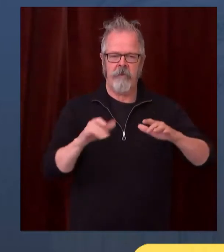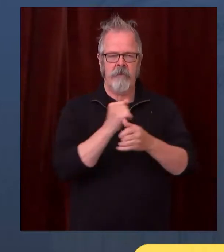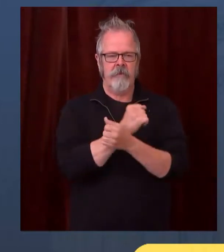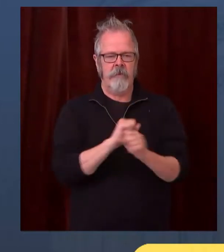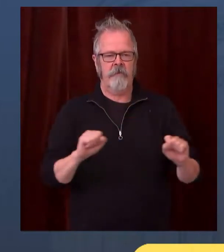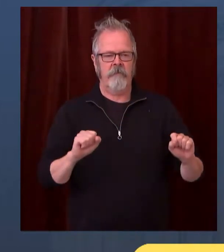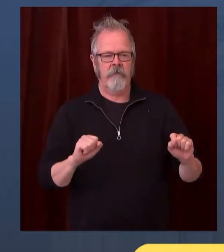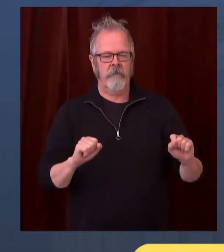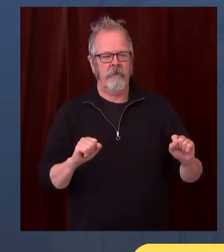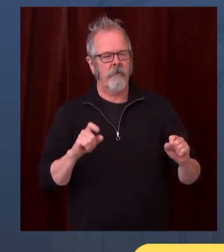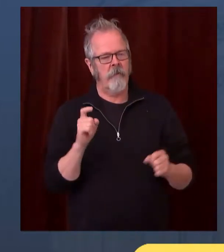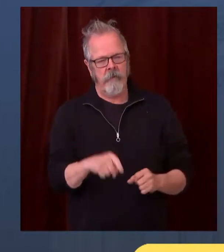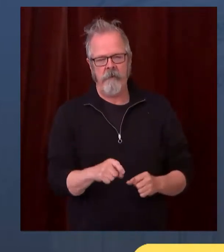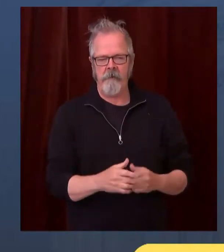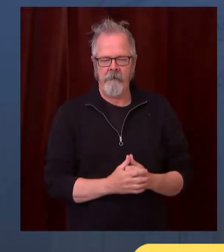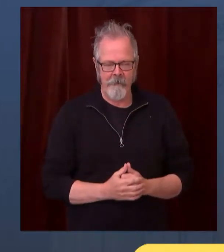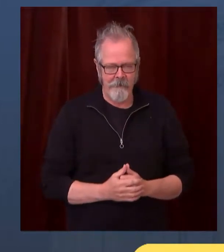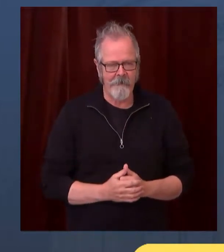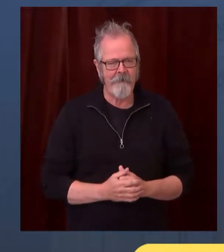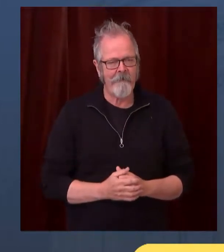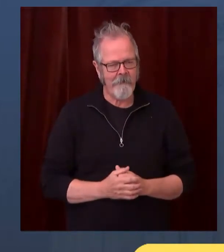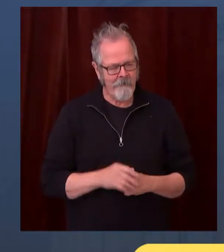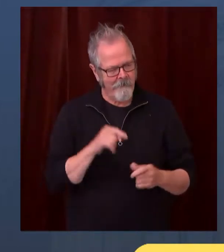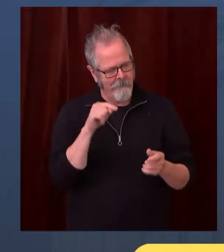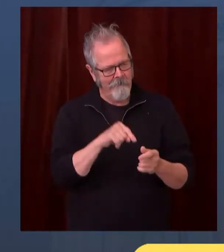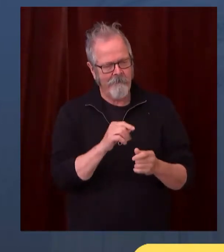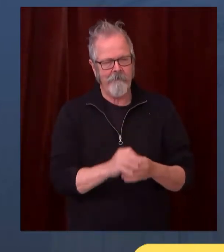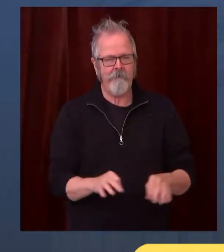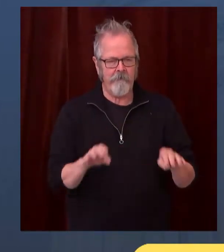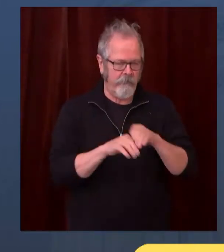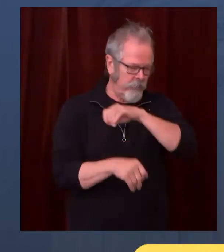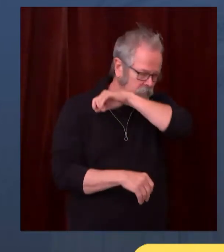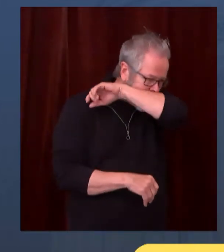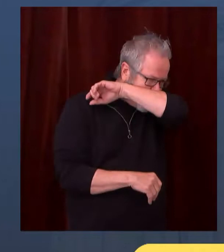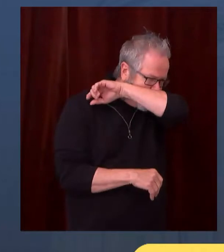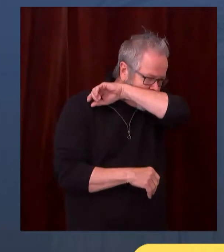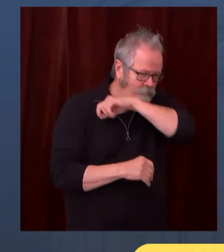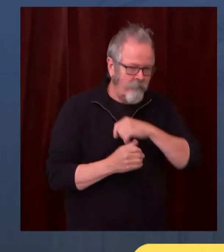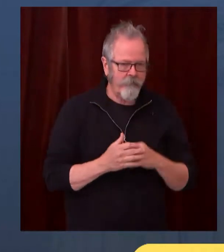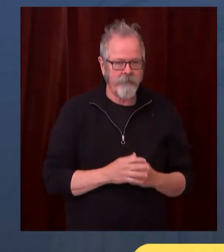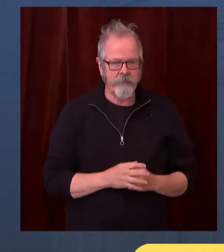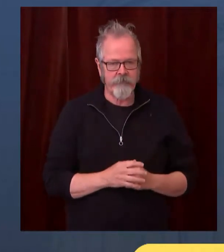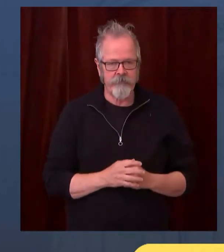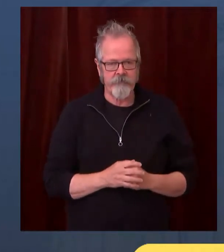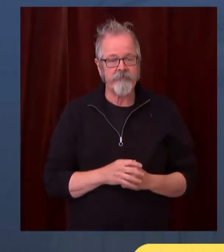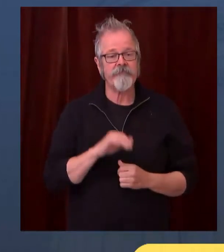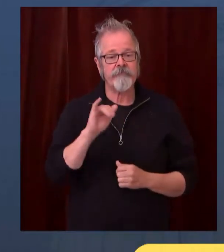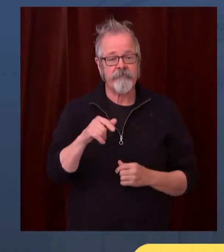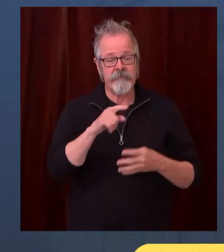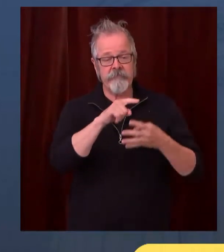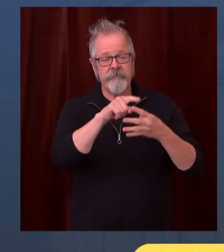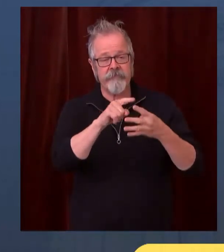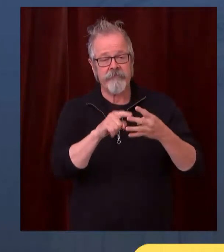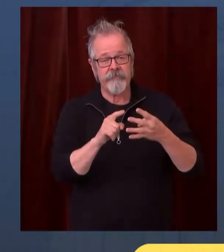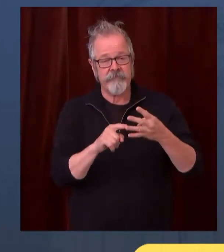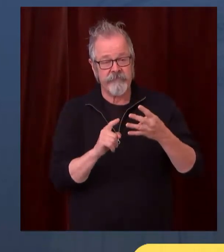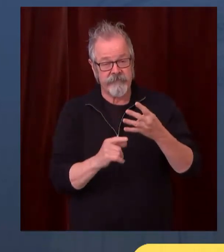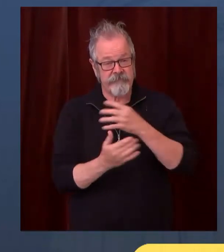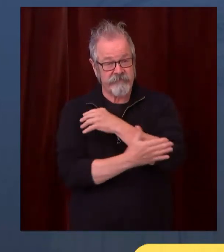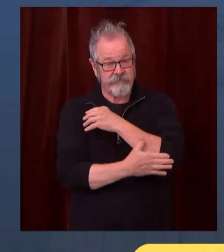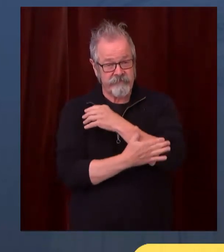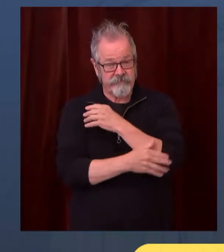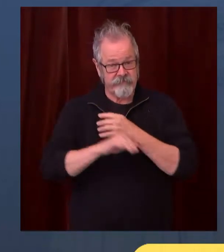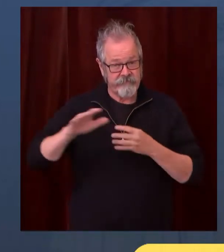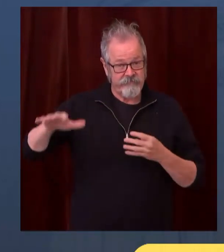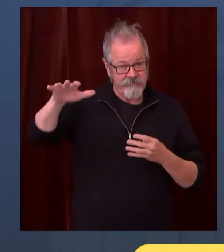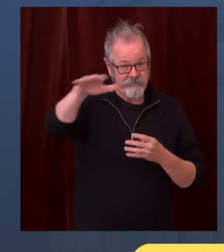additional criteria that a long-term care facility must meet before advancing to the phase that the particular